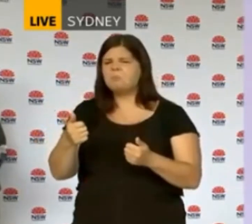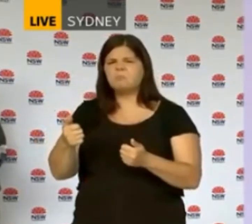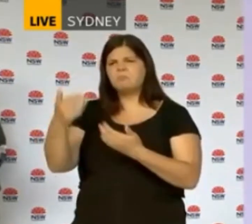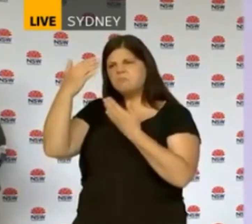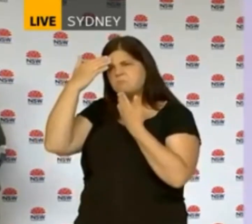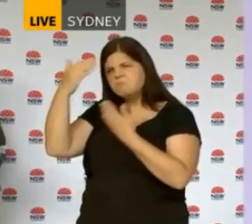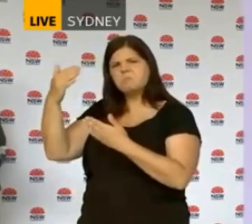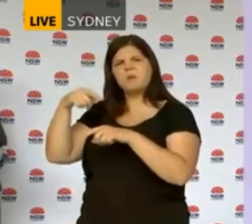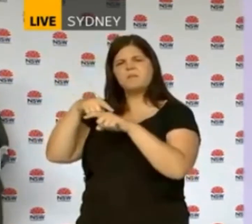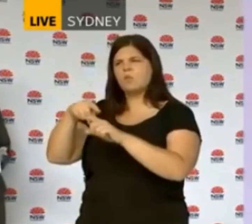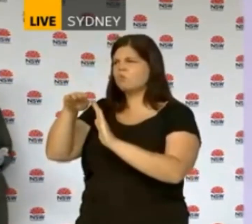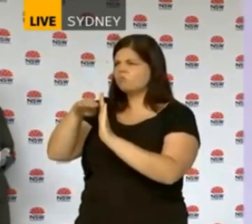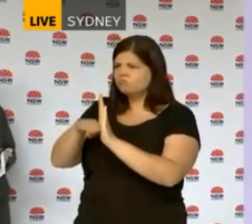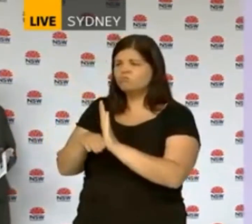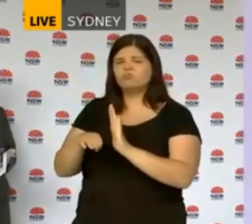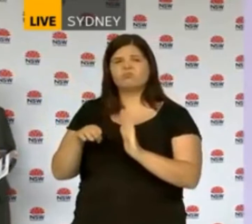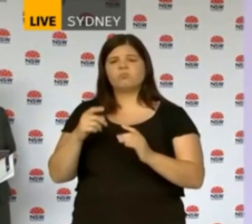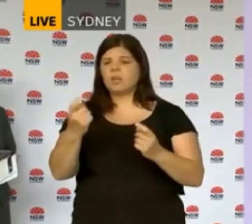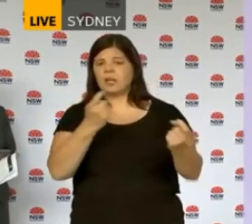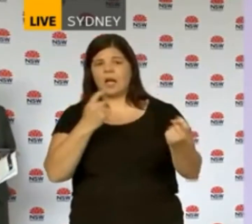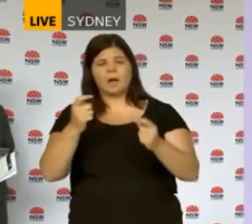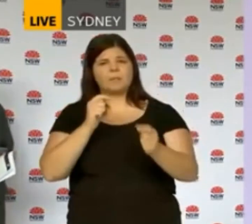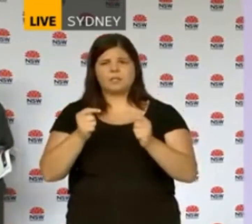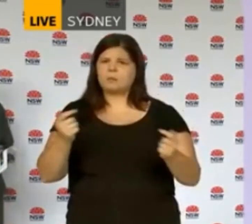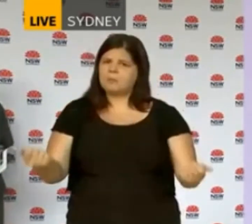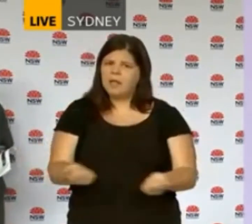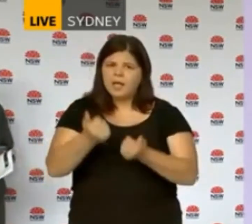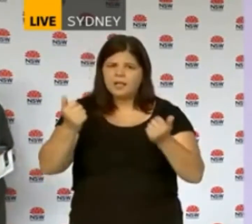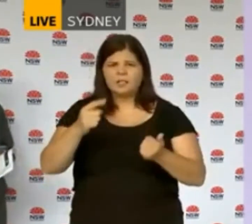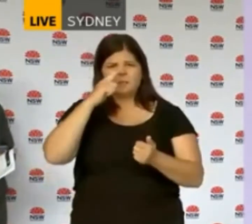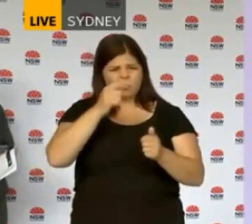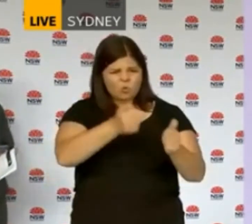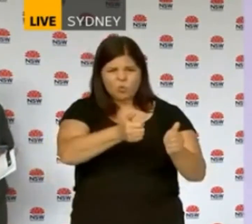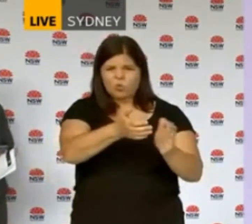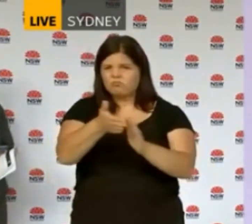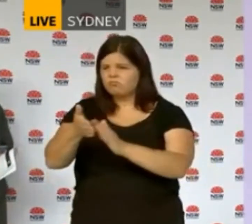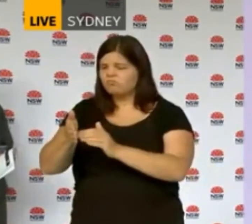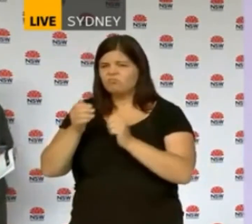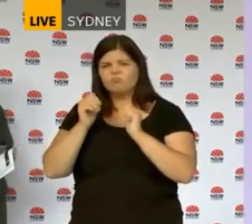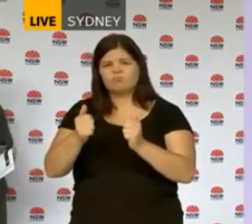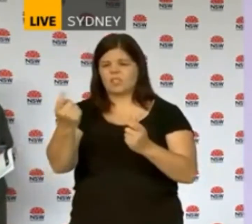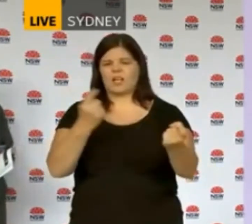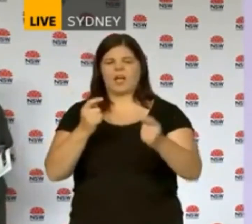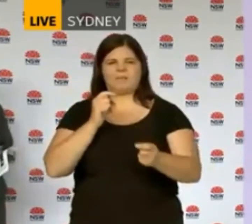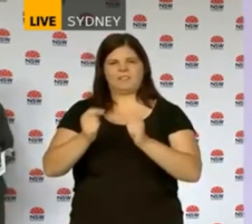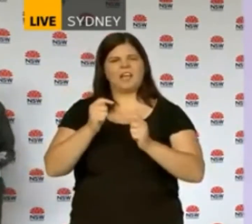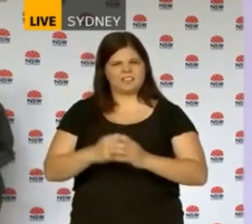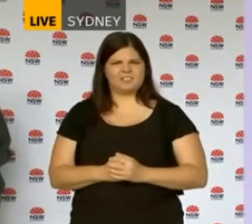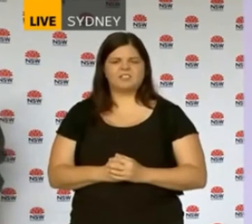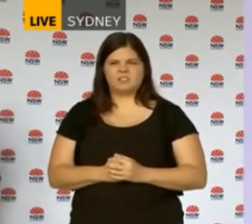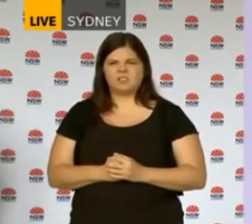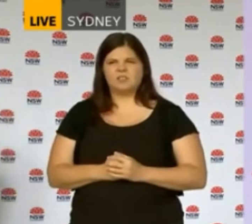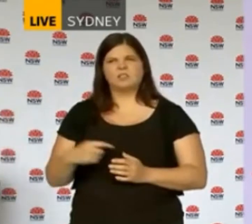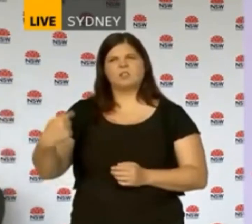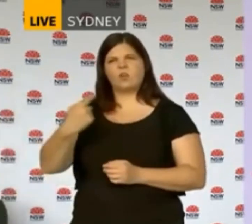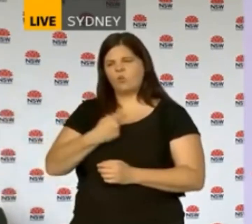and capacity to come out and get tested in enormous numbers. Public health has confidence,